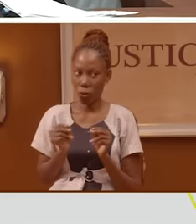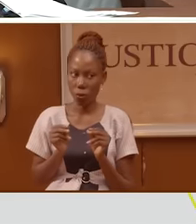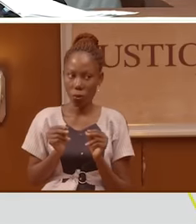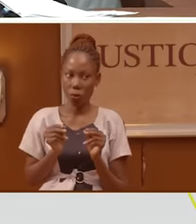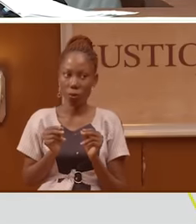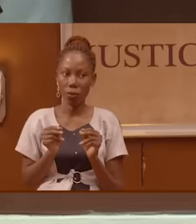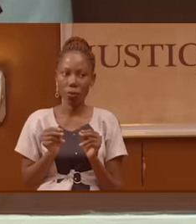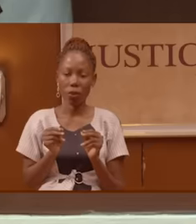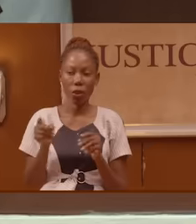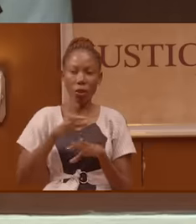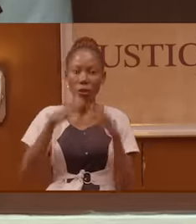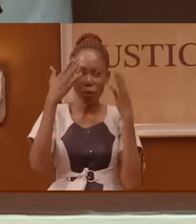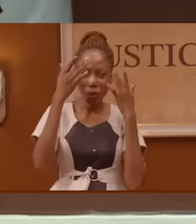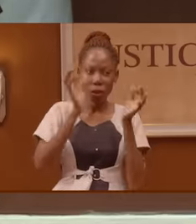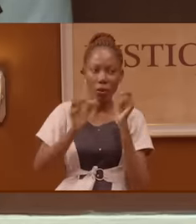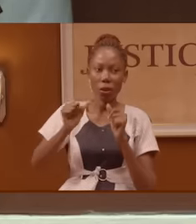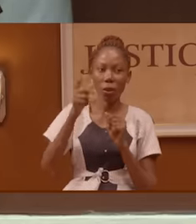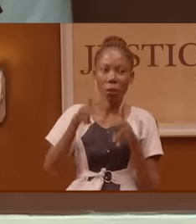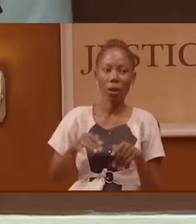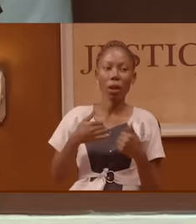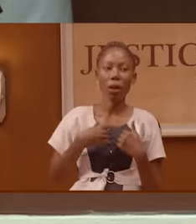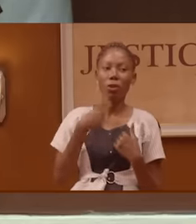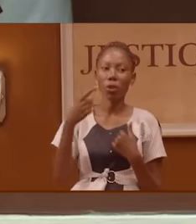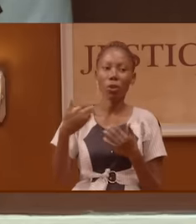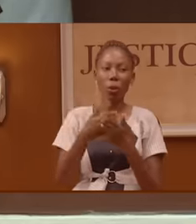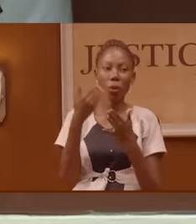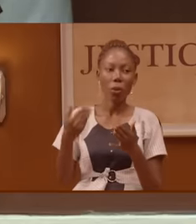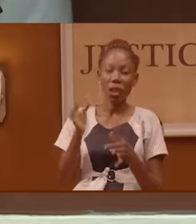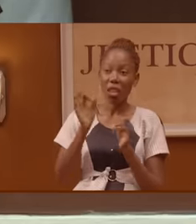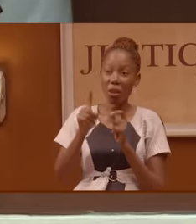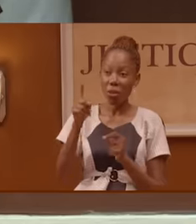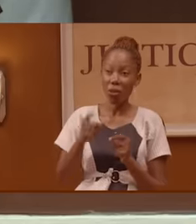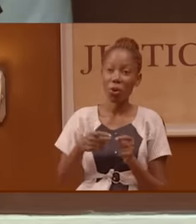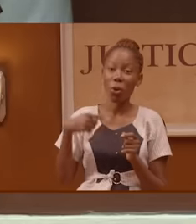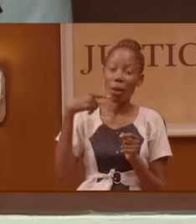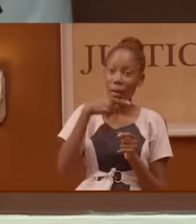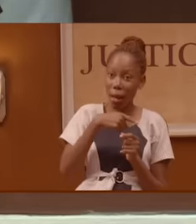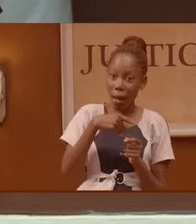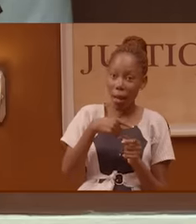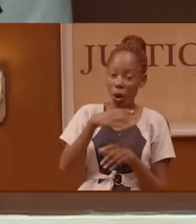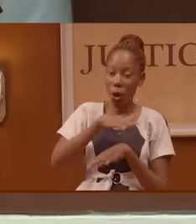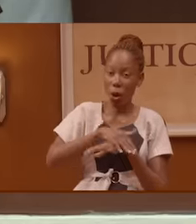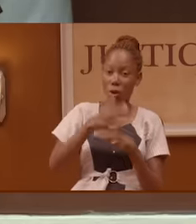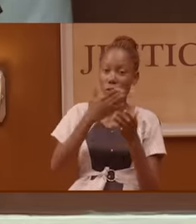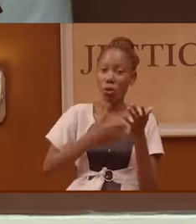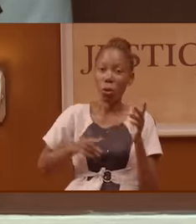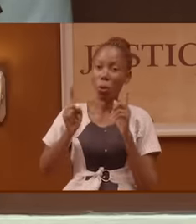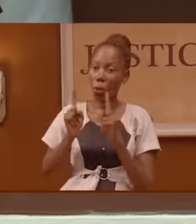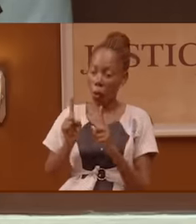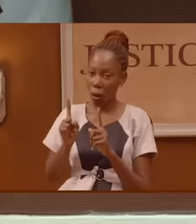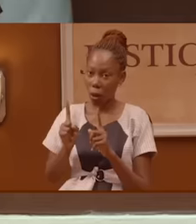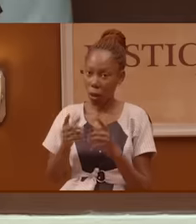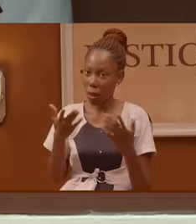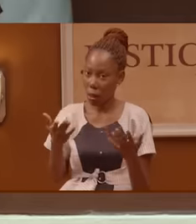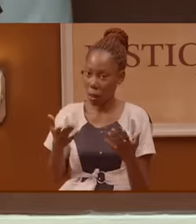I don't know whether anybody has told you before. If you have spoken with a lawyer, anybody will tell you, when you're alleging criminal offense, because there's a punishment